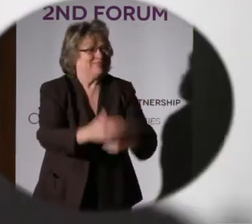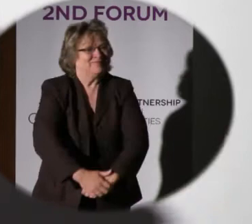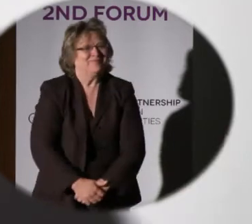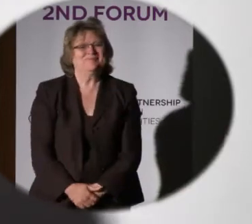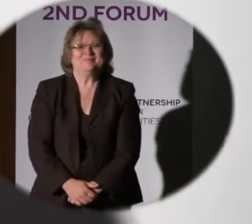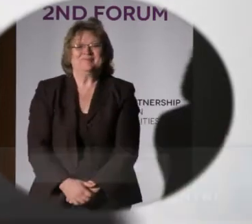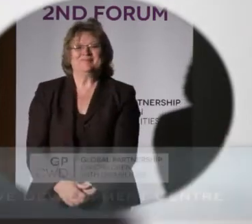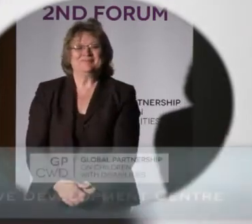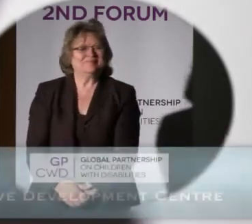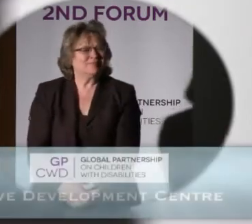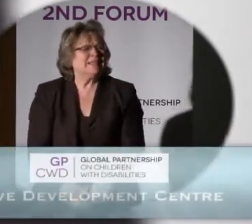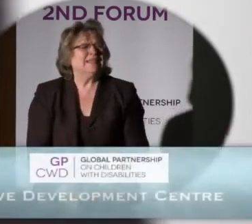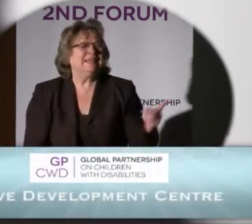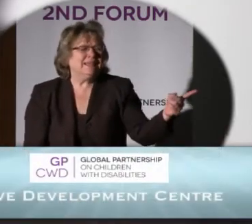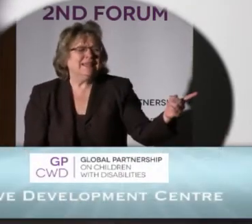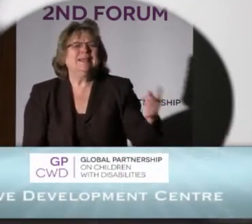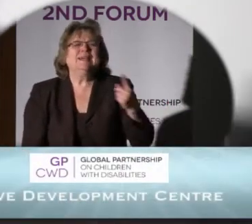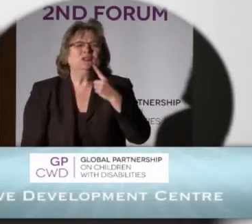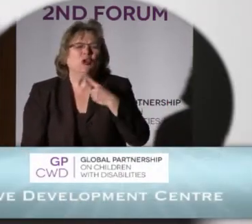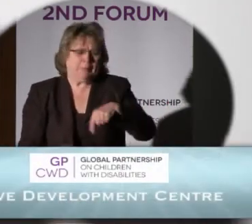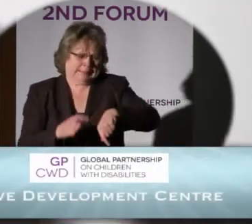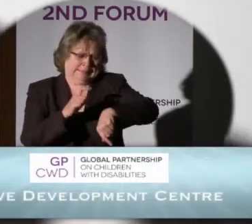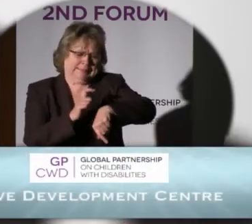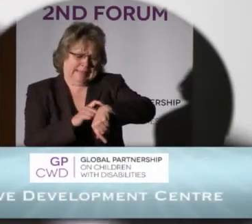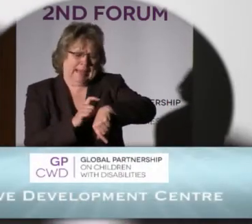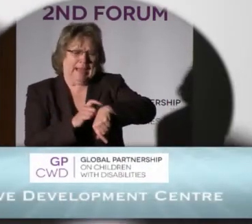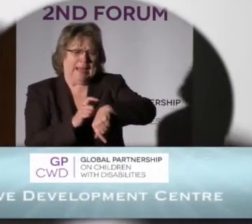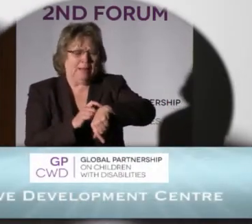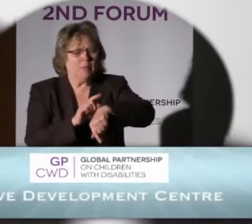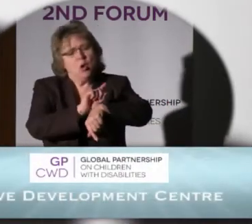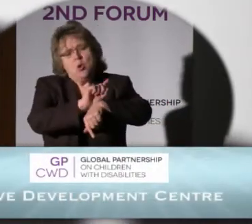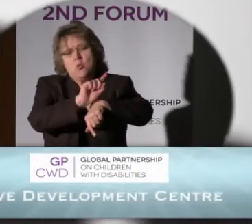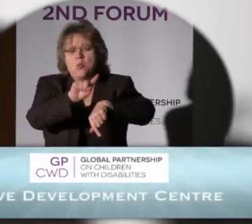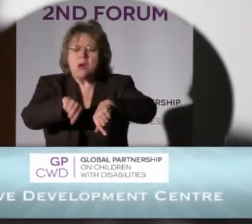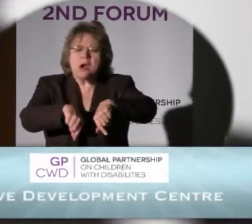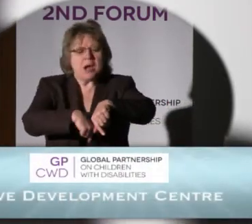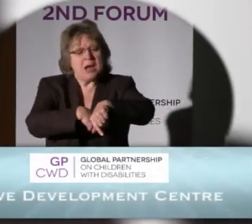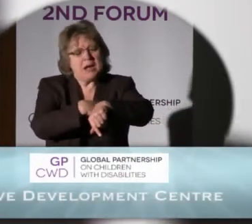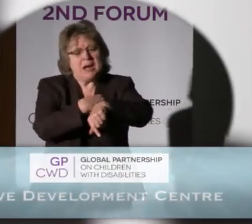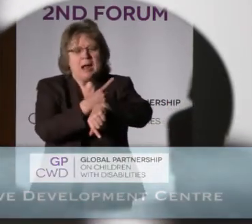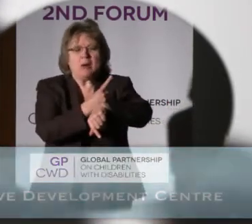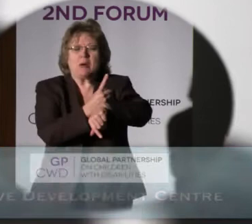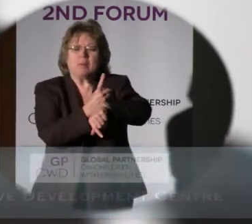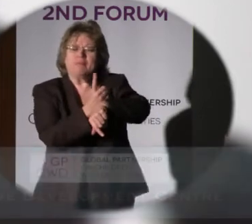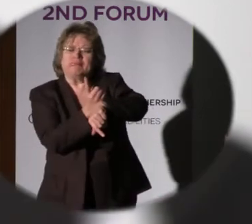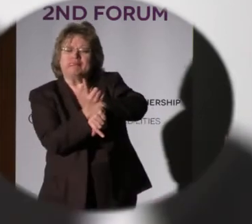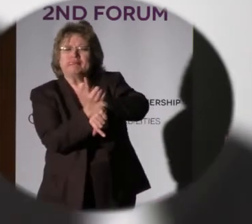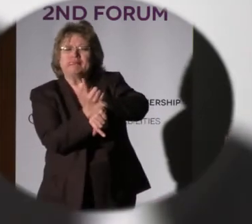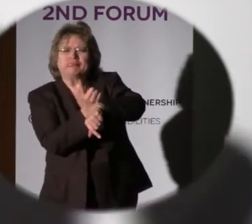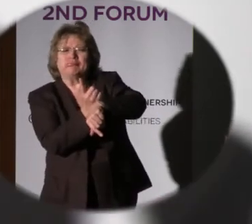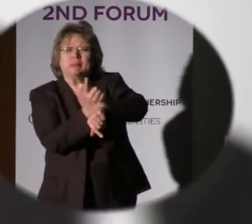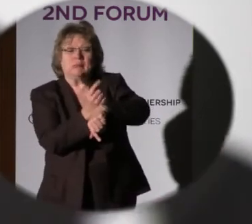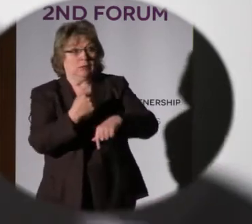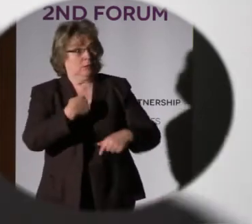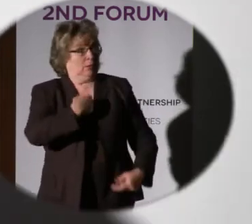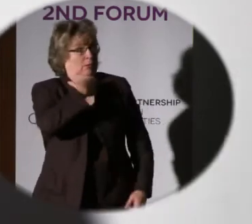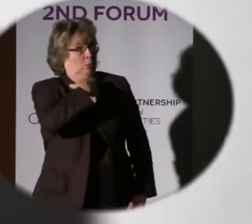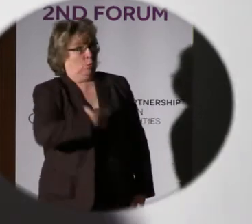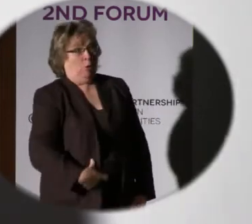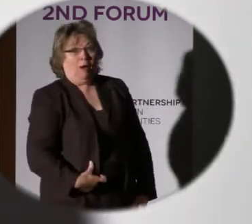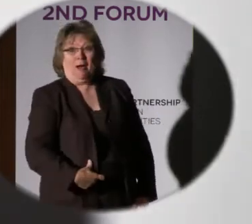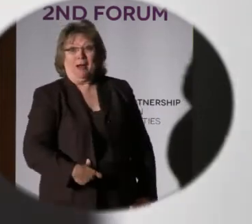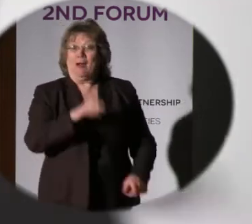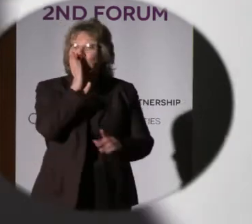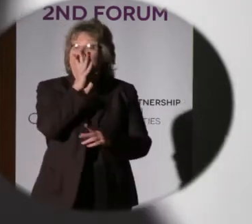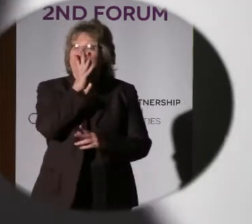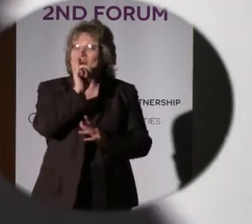When Paulette said I have a little over an hour, what she means is I have a little over an hour to moderate the session and not talk for an hour.